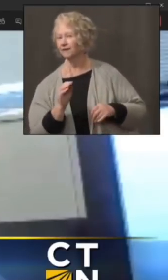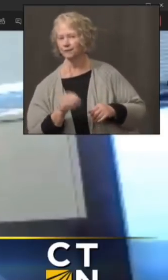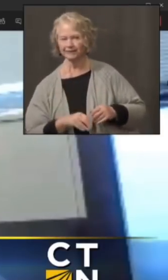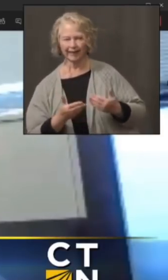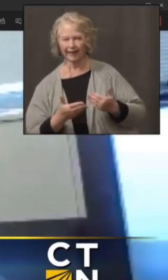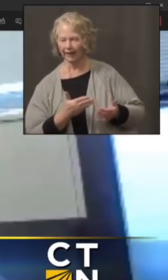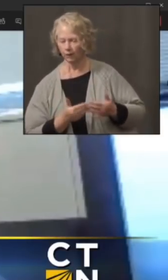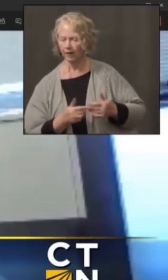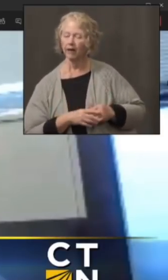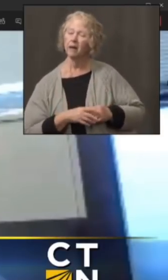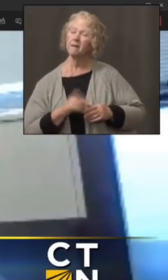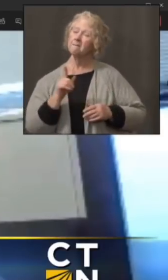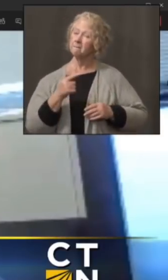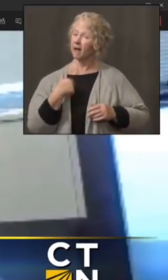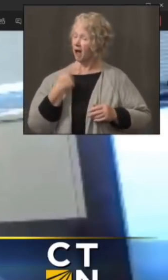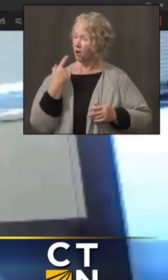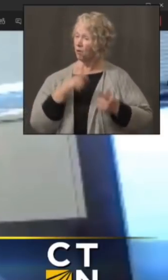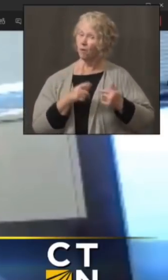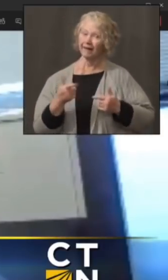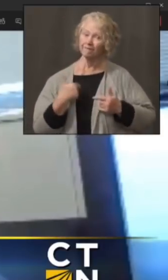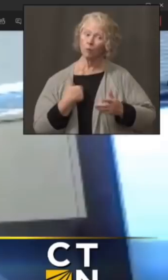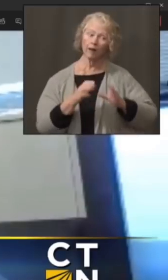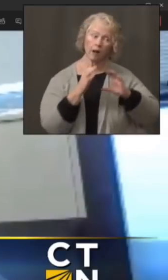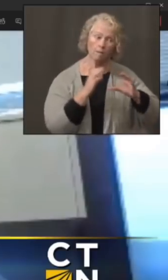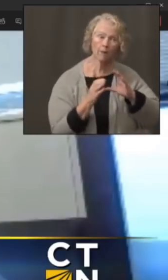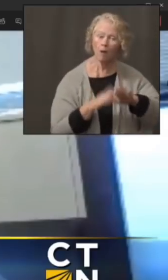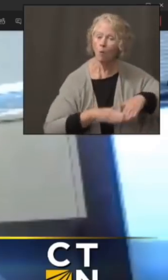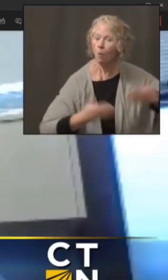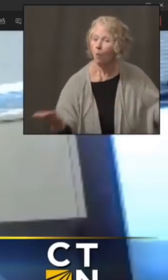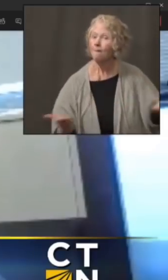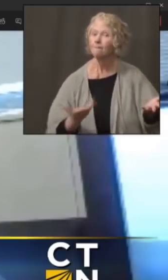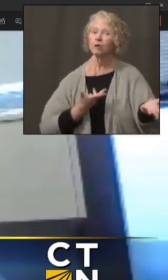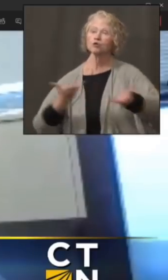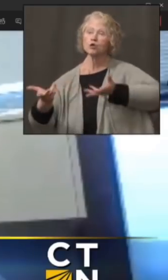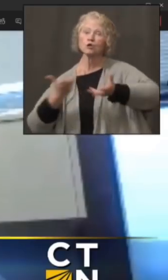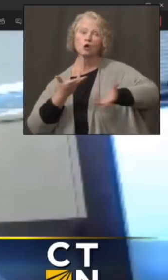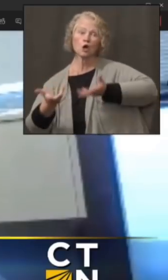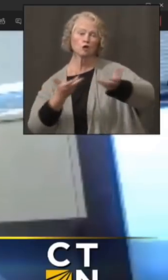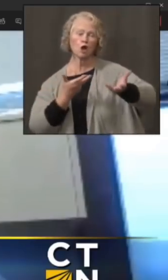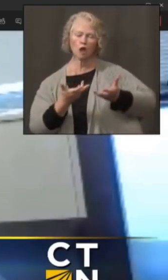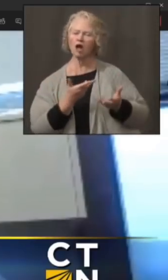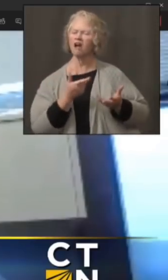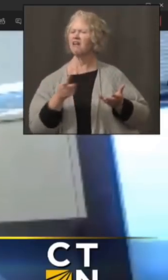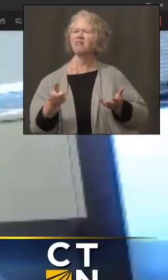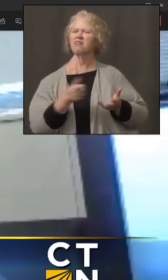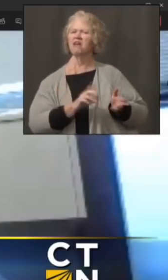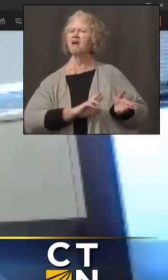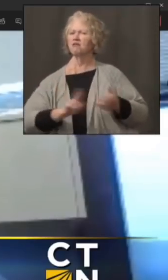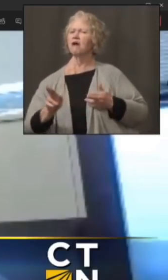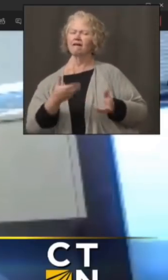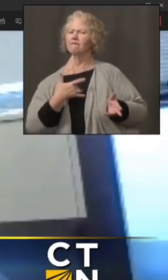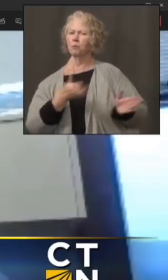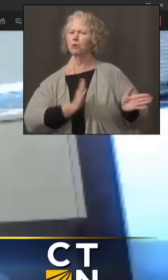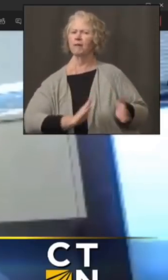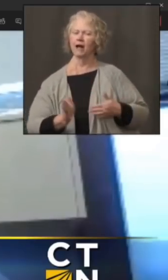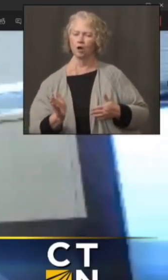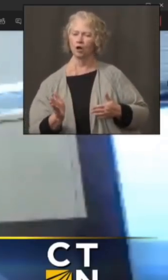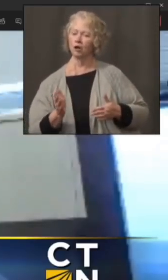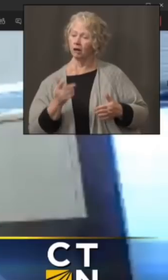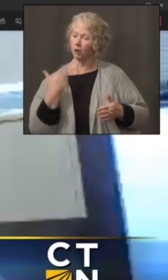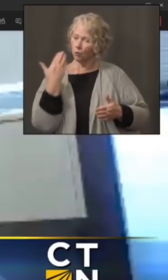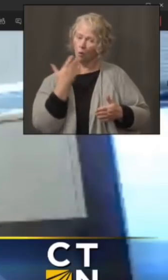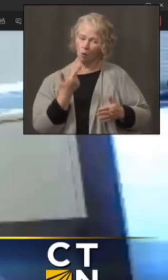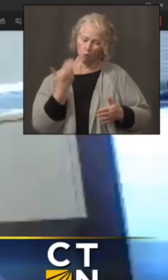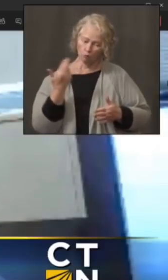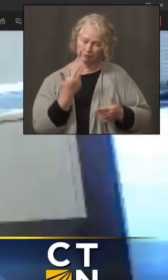communicate enough and you educate the public enough in advance, when you make a decision like this, they should be prepared for that decision, and the reason why you're making that